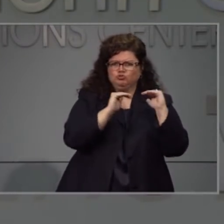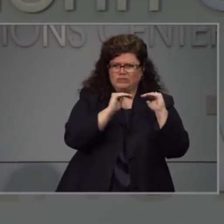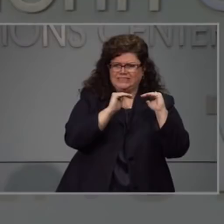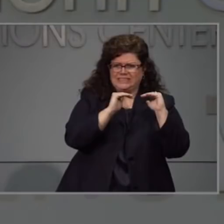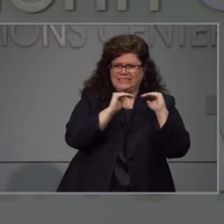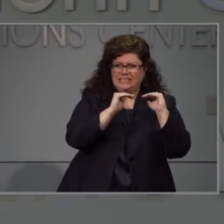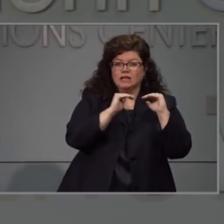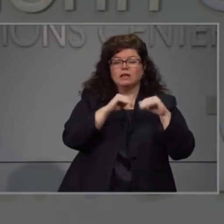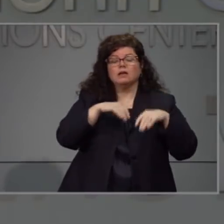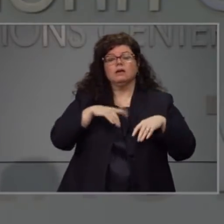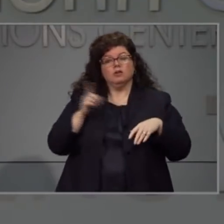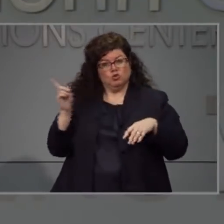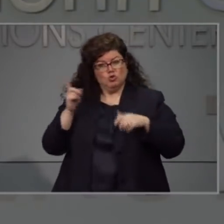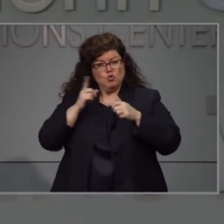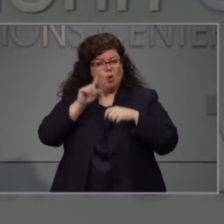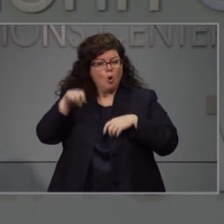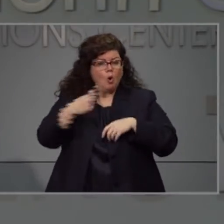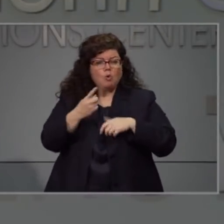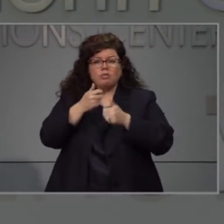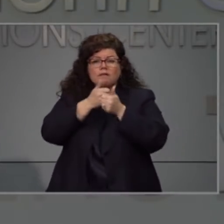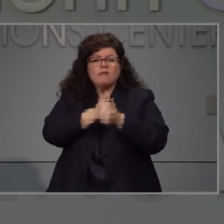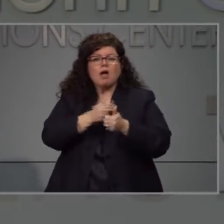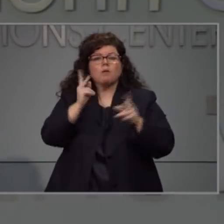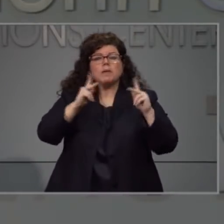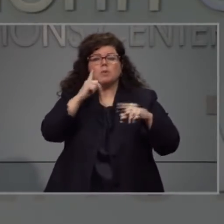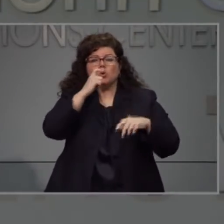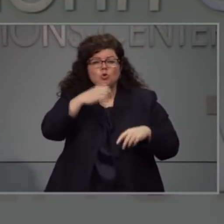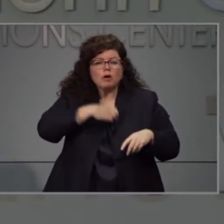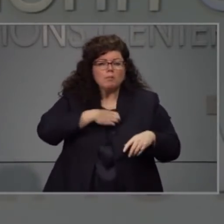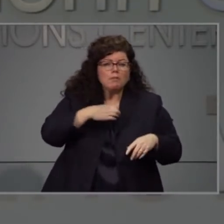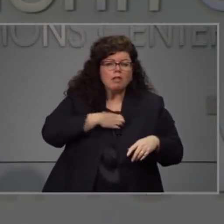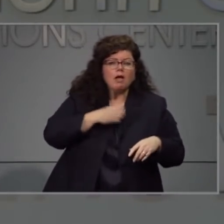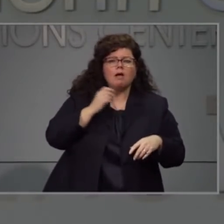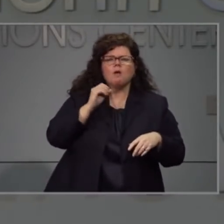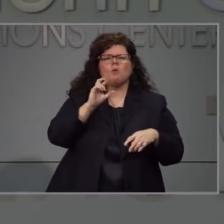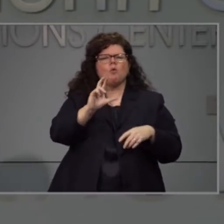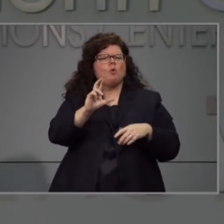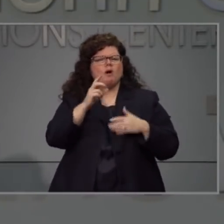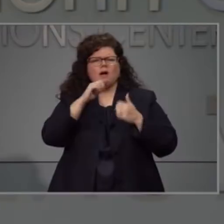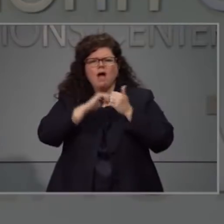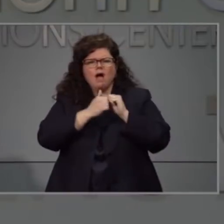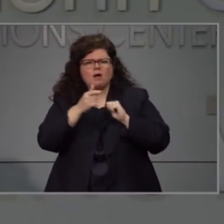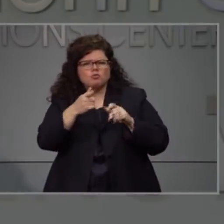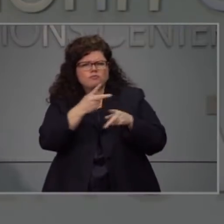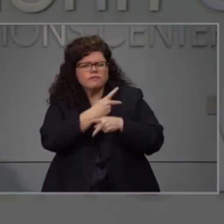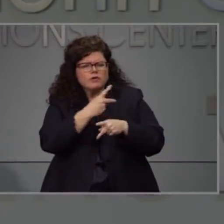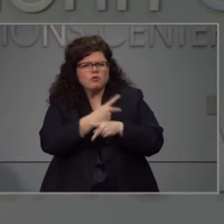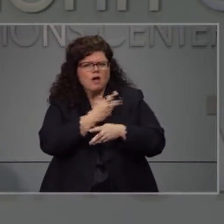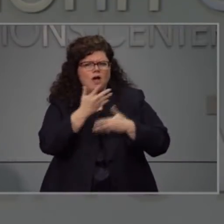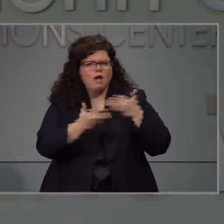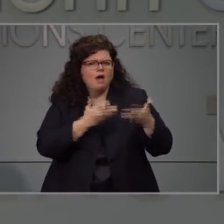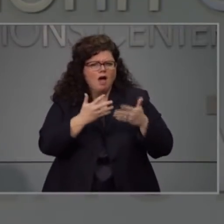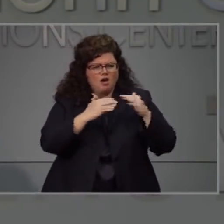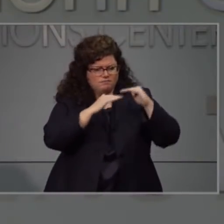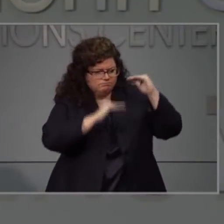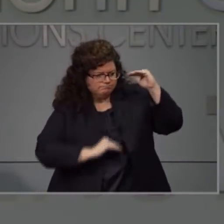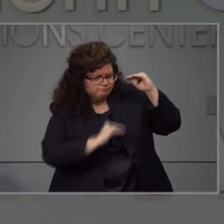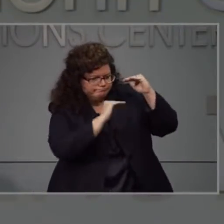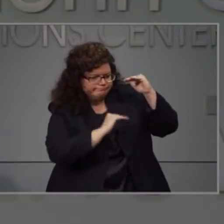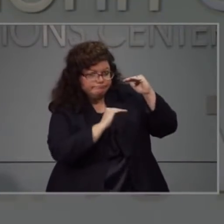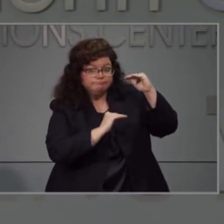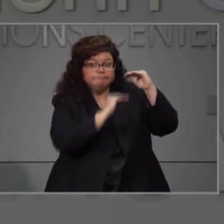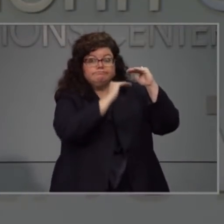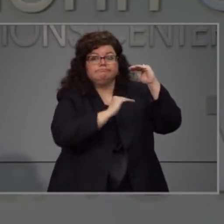driven? Well, first, we've been working closely with the Restaurant Association and a number